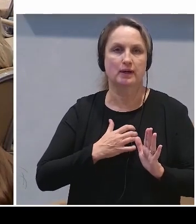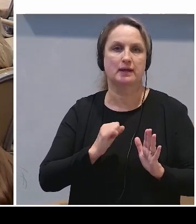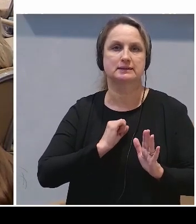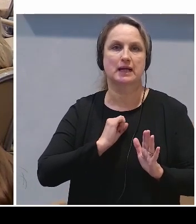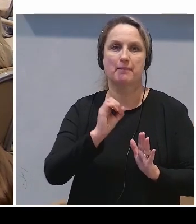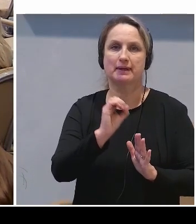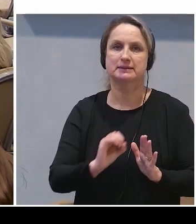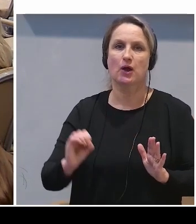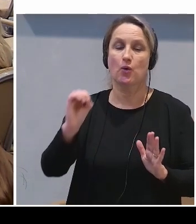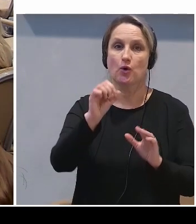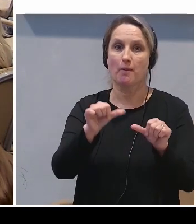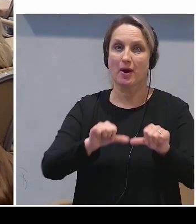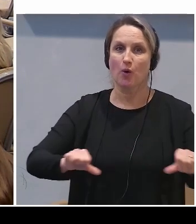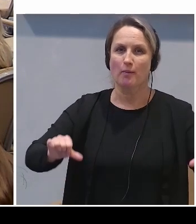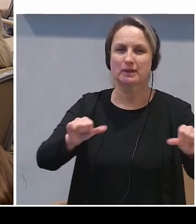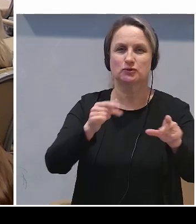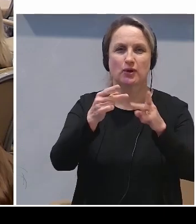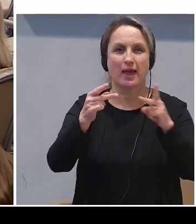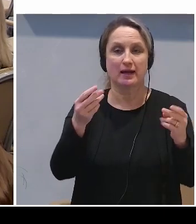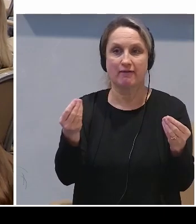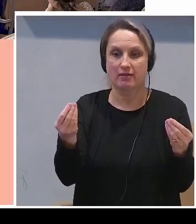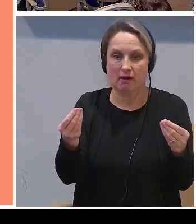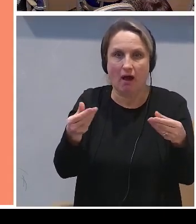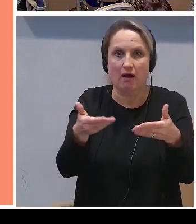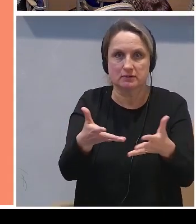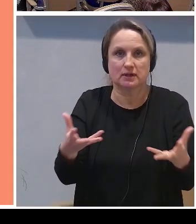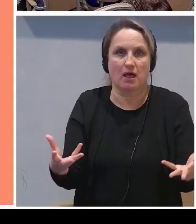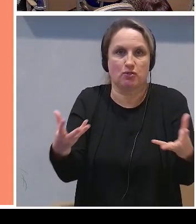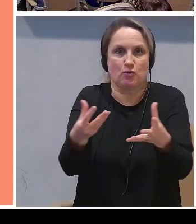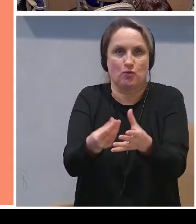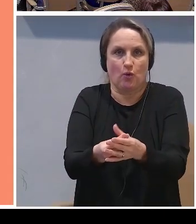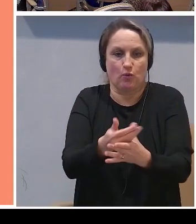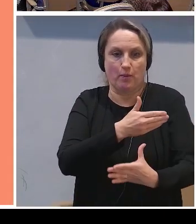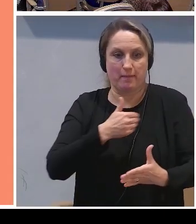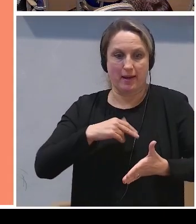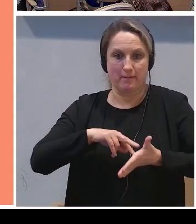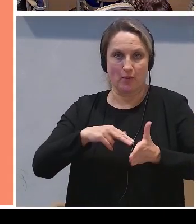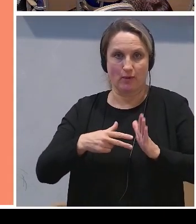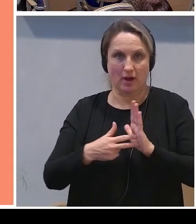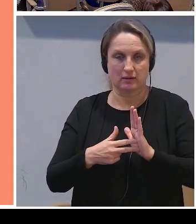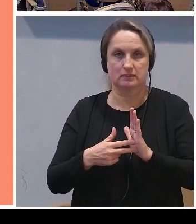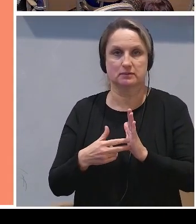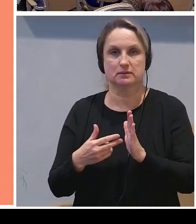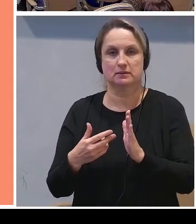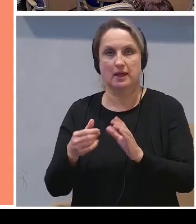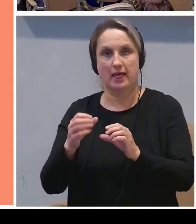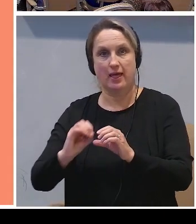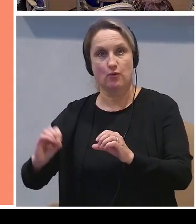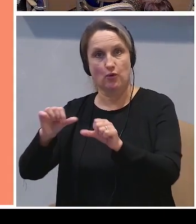Estonia will have possibility to look for funding or to apply for funding through this